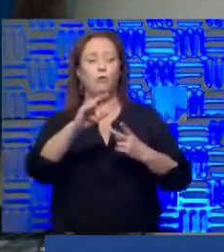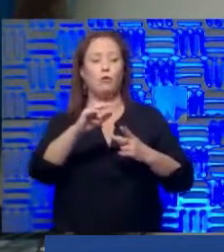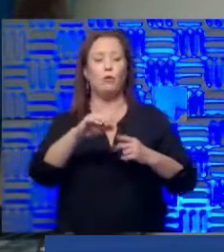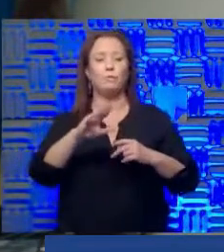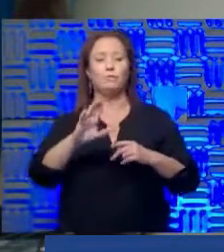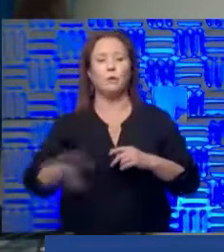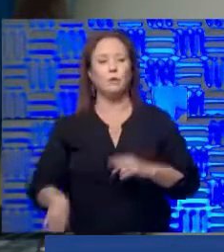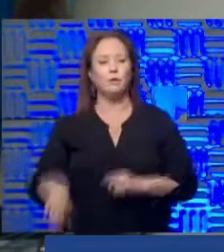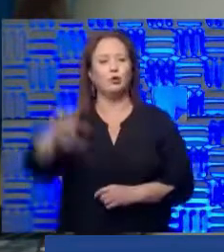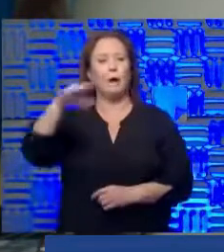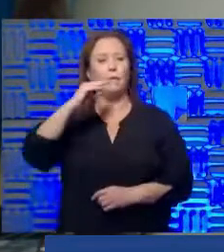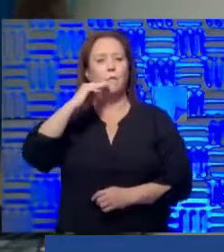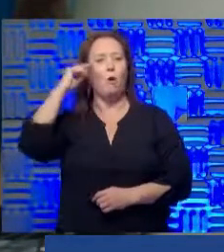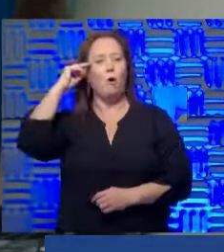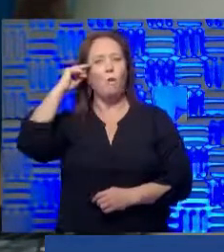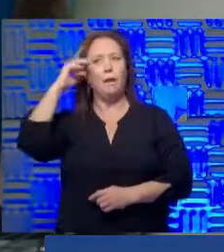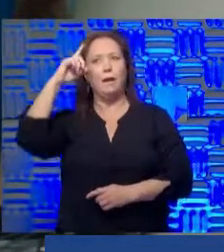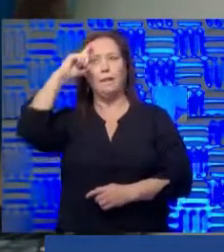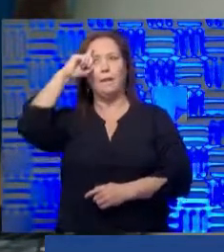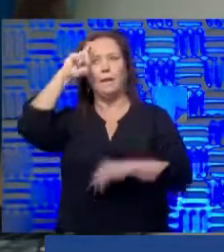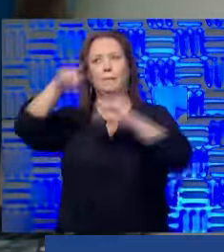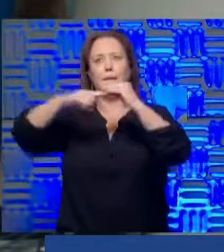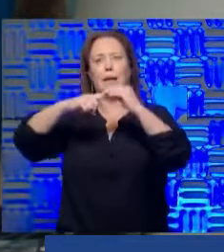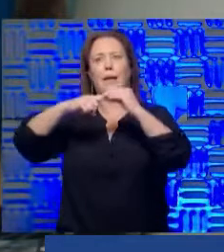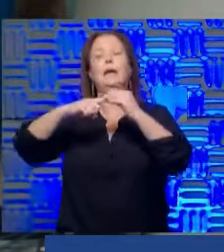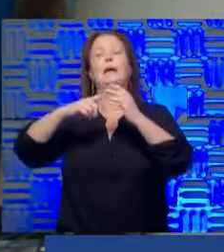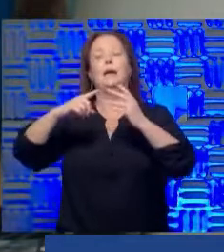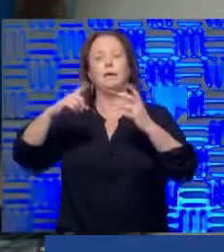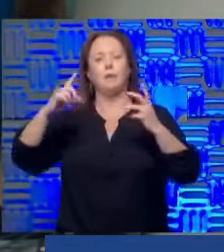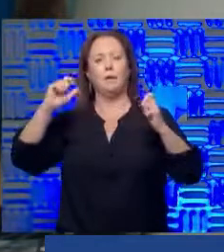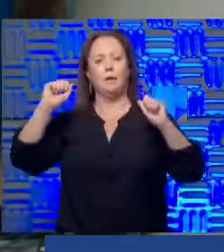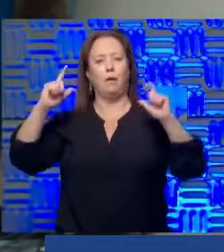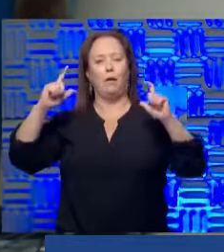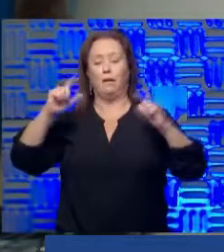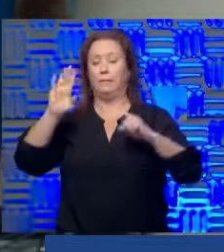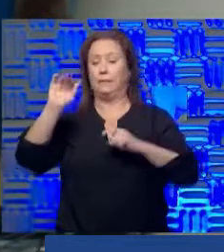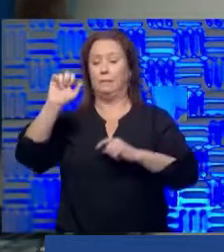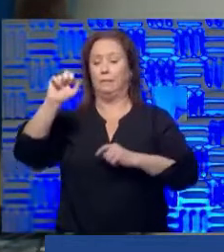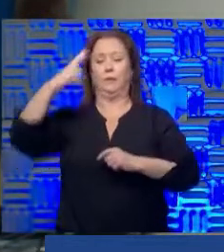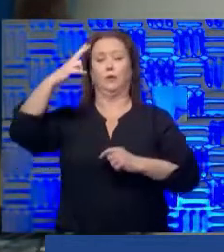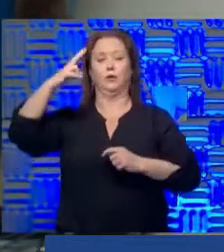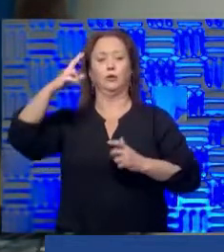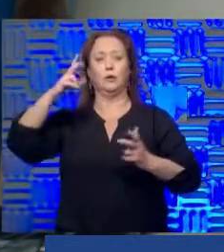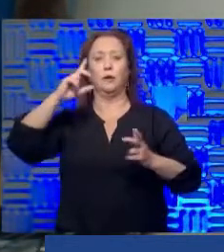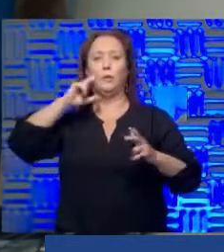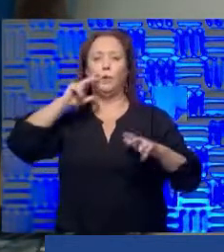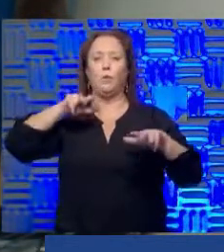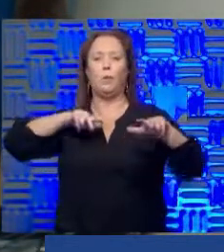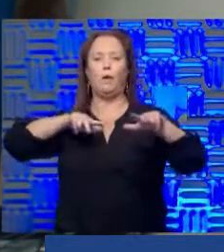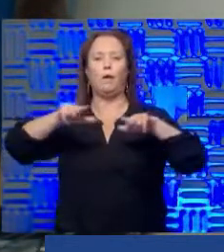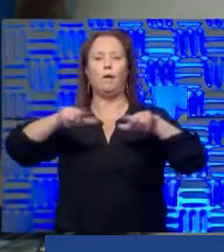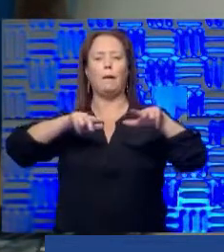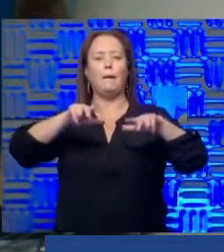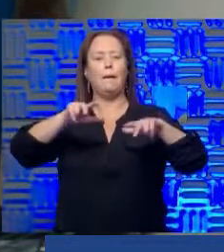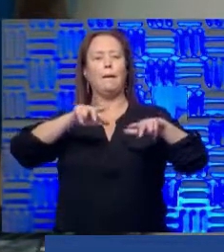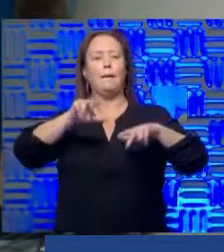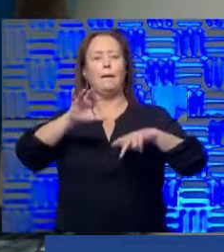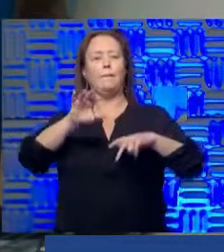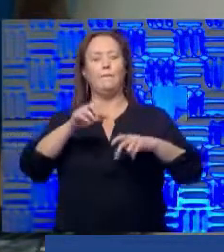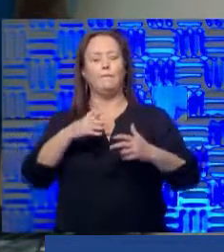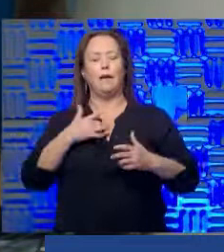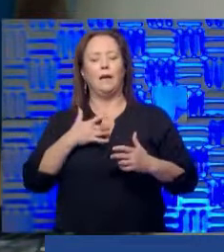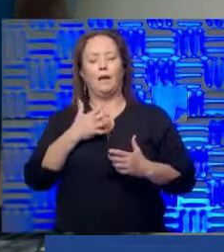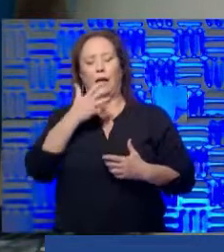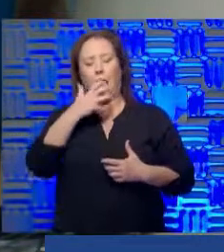You're supposed to envision that and engage all of your senses. So say it's a beach, if you walk barefoot on a beach, you're supposed to feel the heat